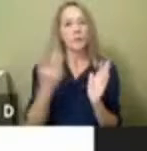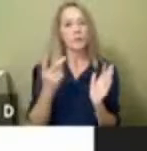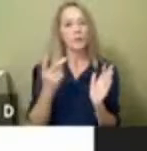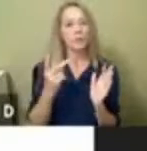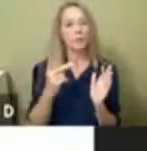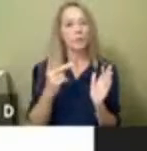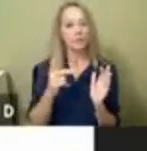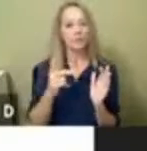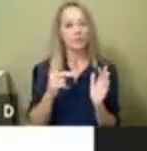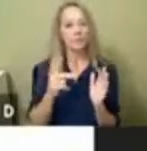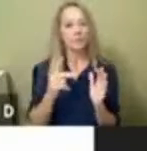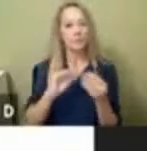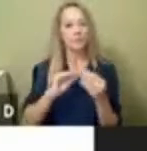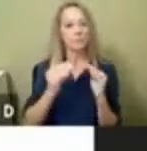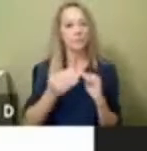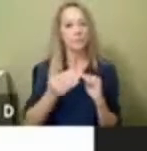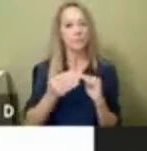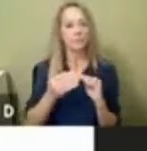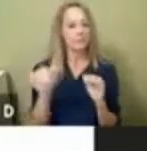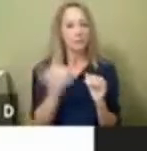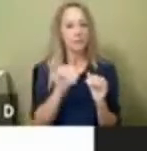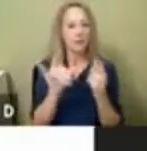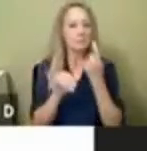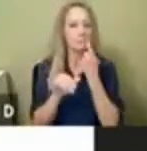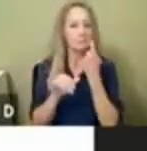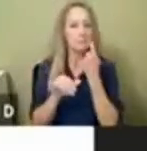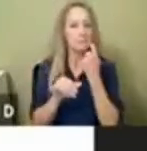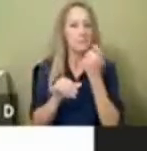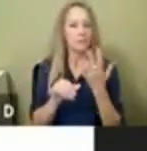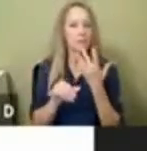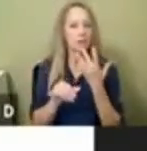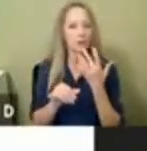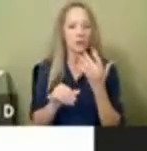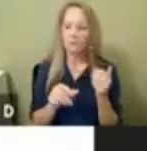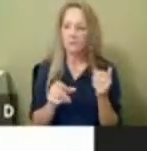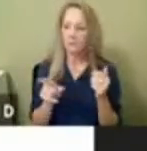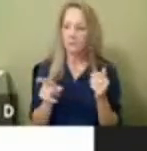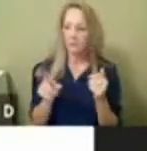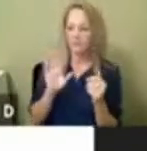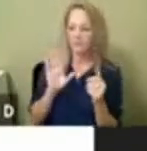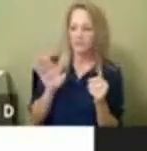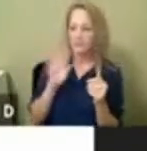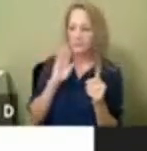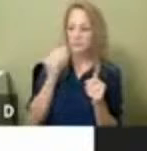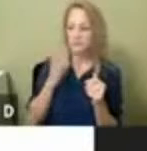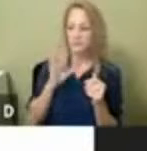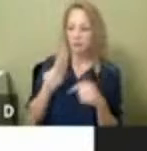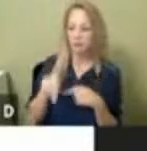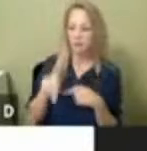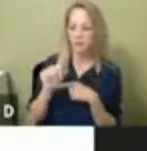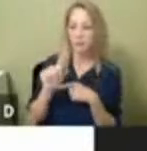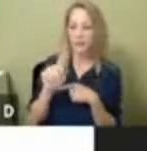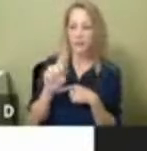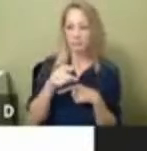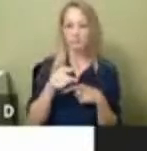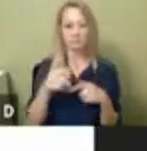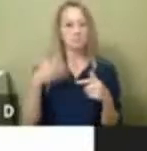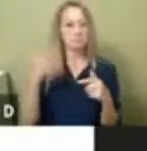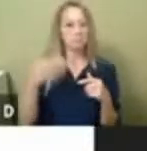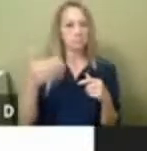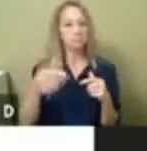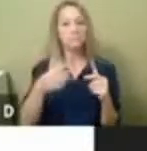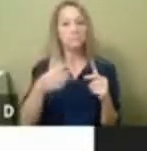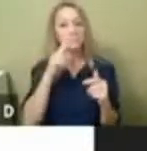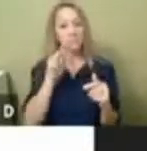in those same breakdown. Notice the date, by the way. They're going to update this periodically. Yeah, so they're going to update this periodically, but if you'll